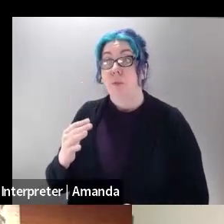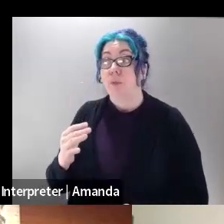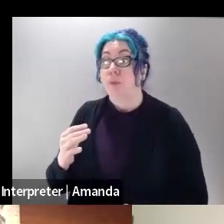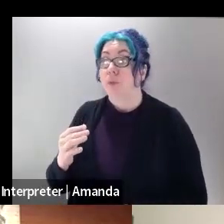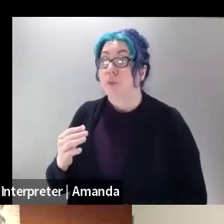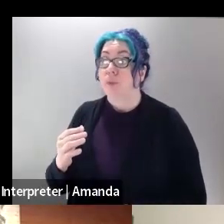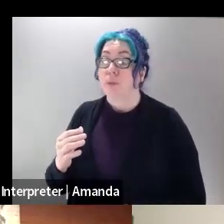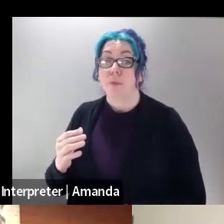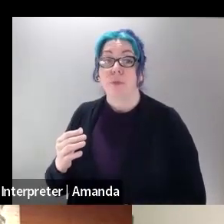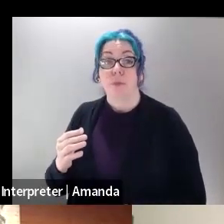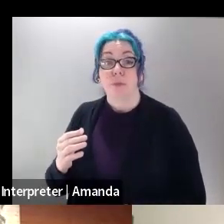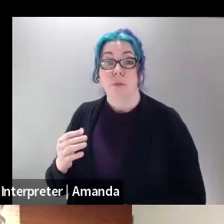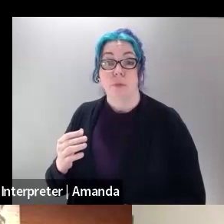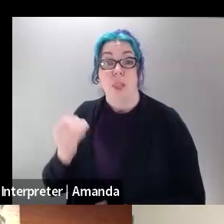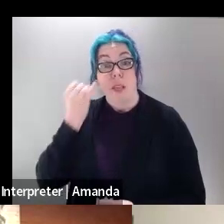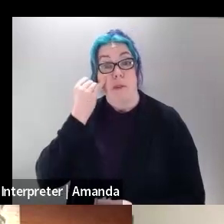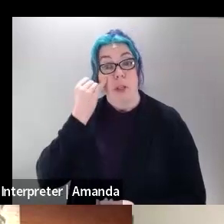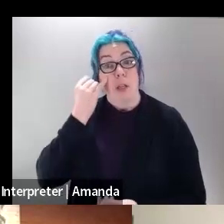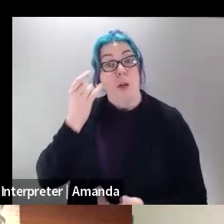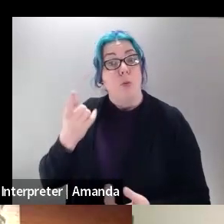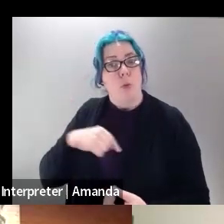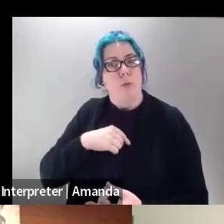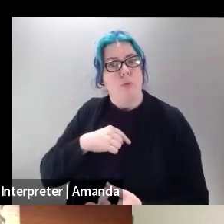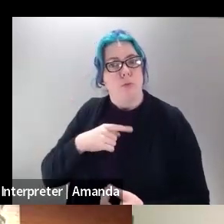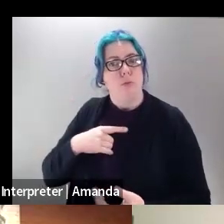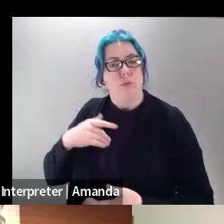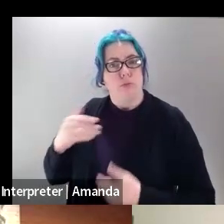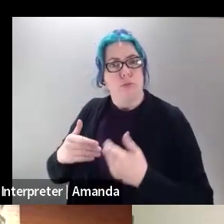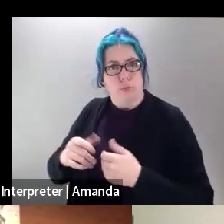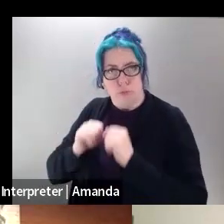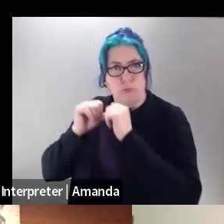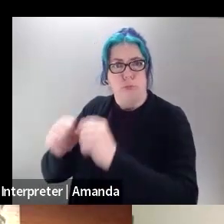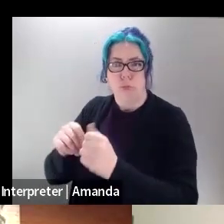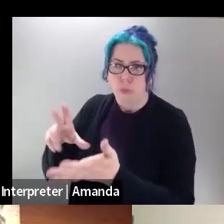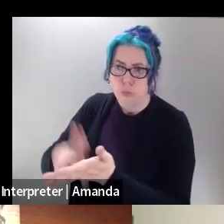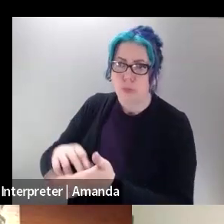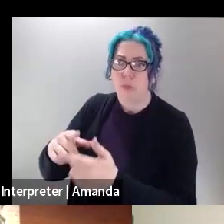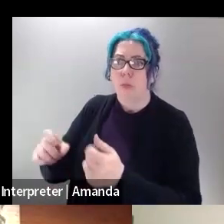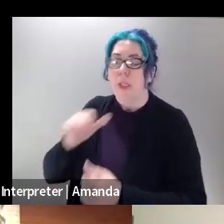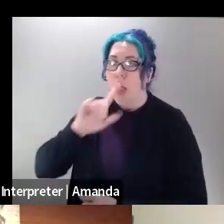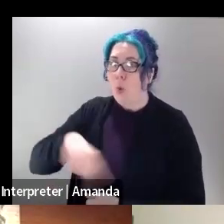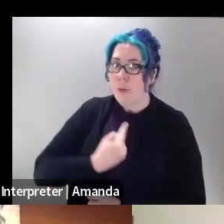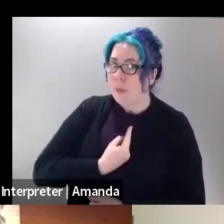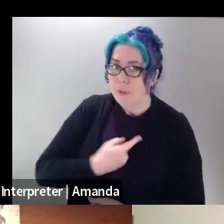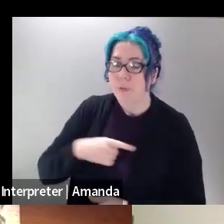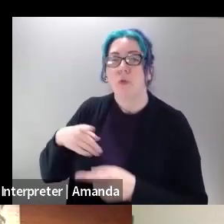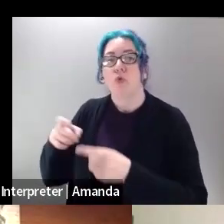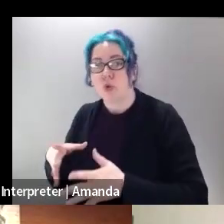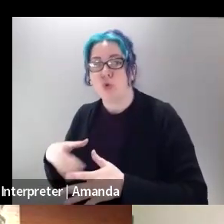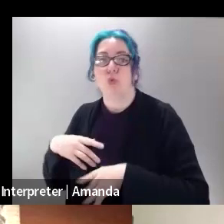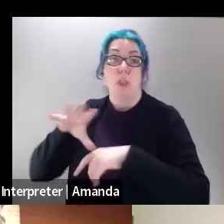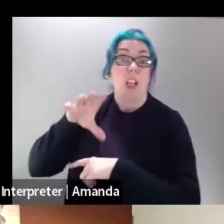it starts with, it's not just a conversation with me, the director, but again, with the entire company of, what the needs